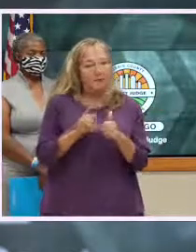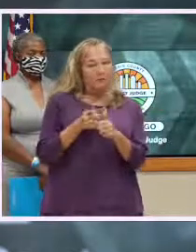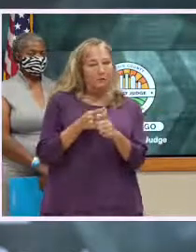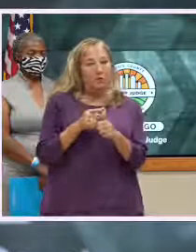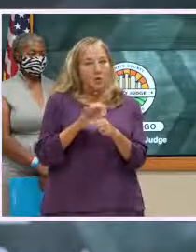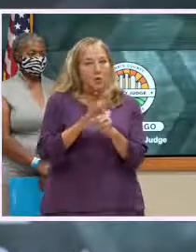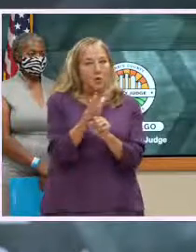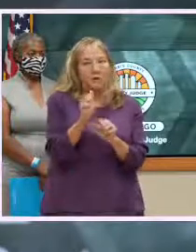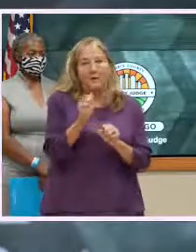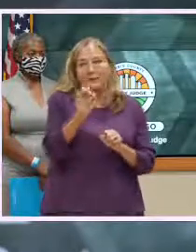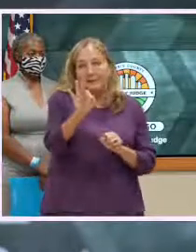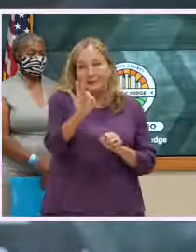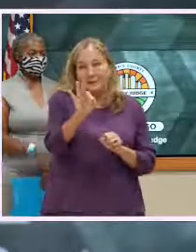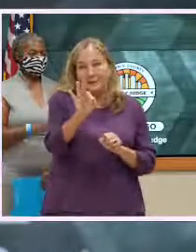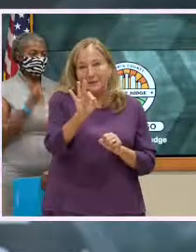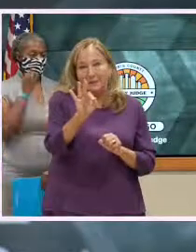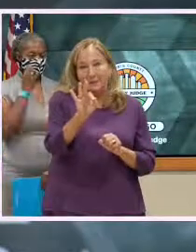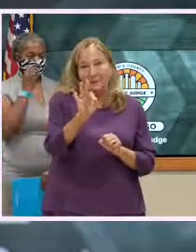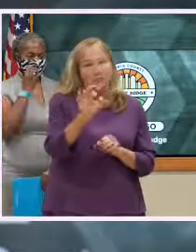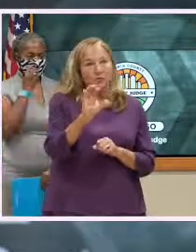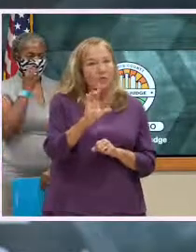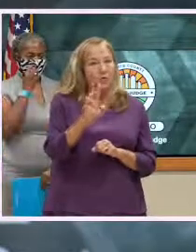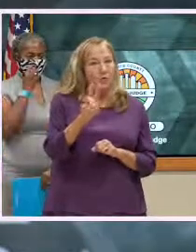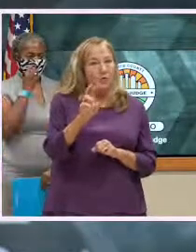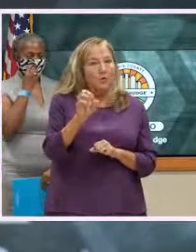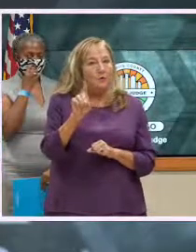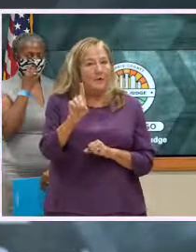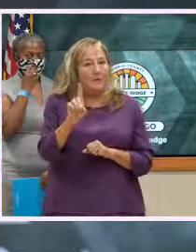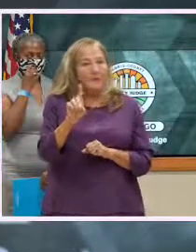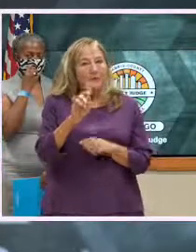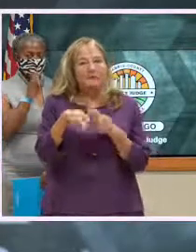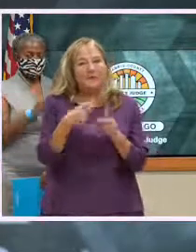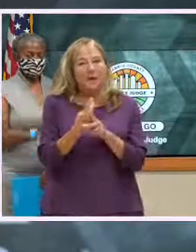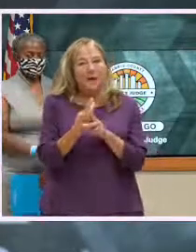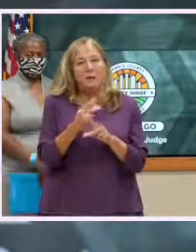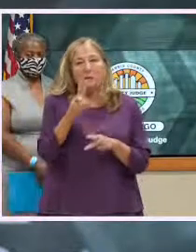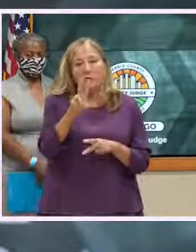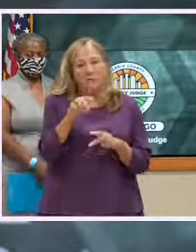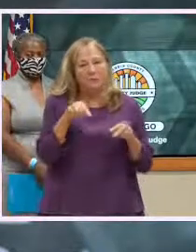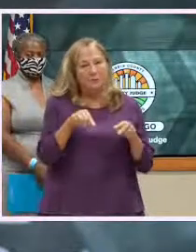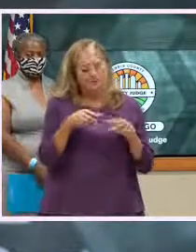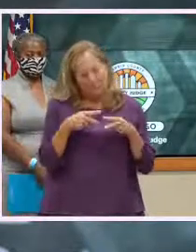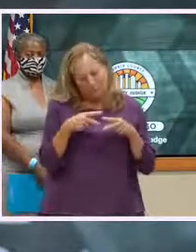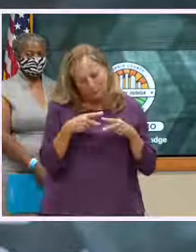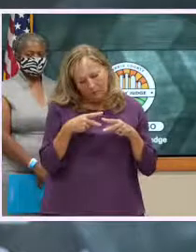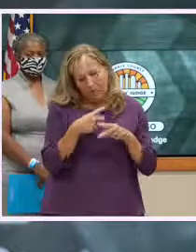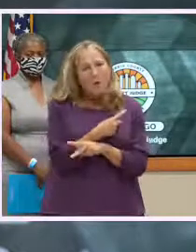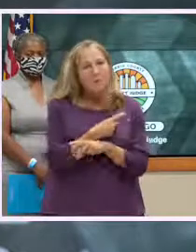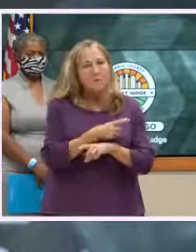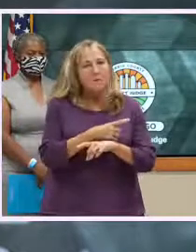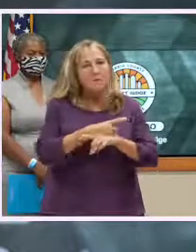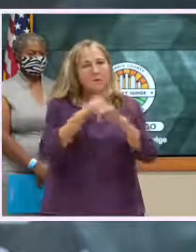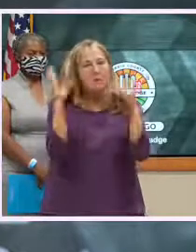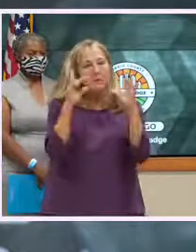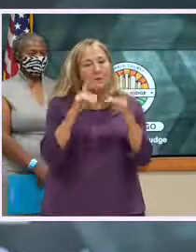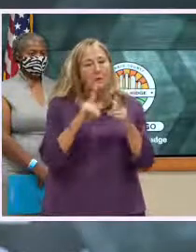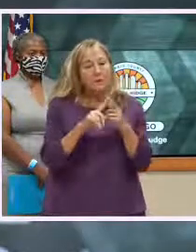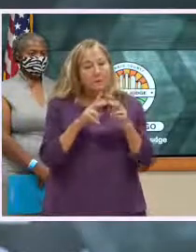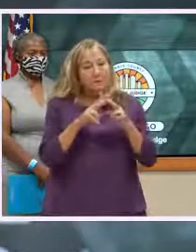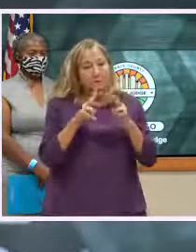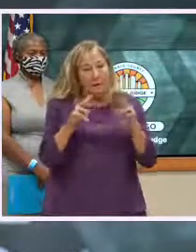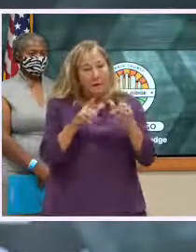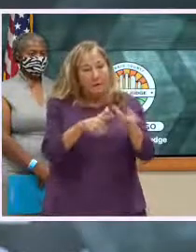COVID-19 virus, the SARS coronavirus type 2. And that's why we're seeing this very aggressive spread